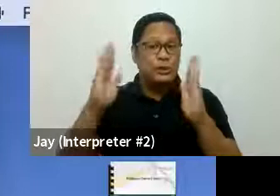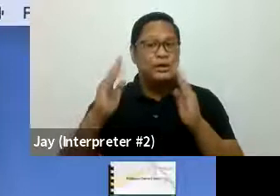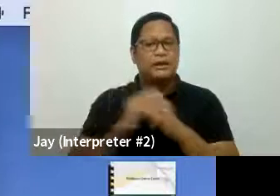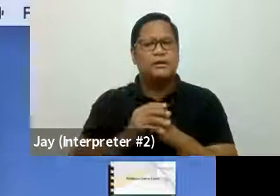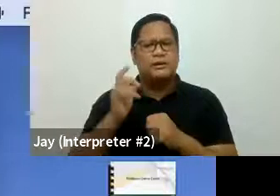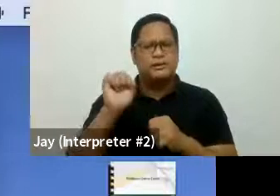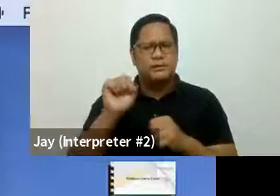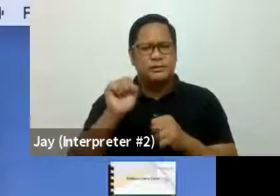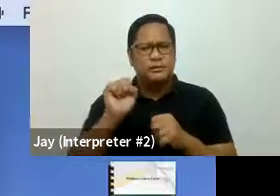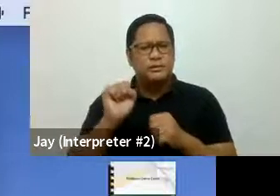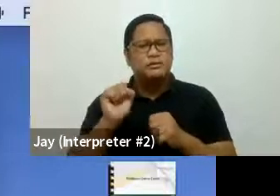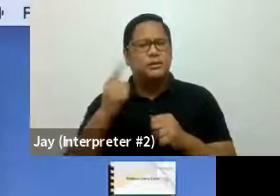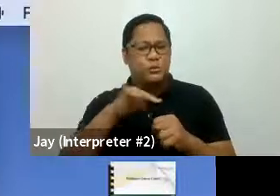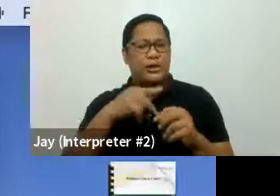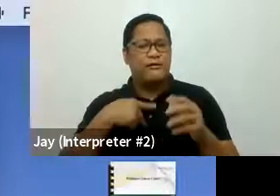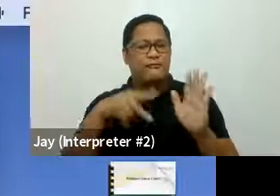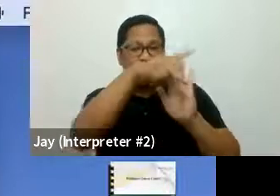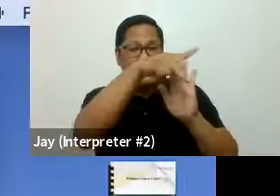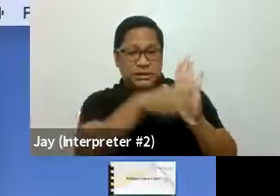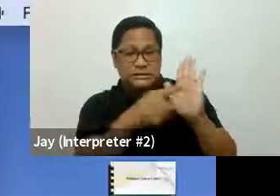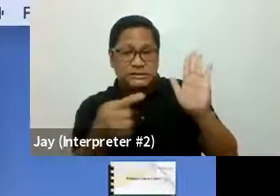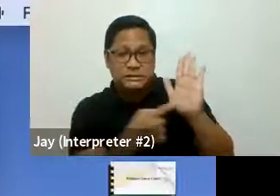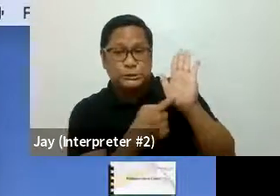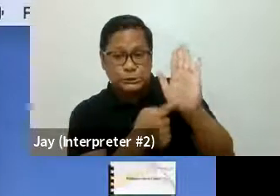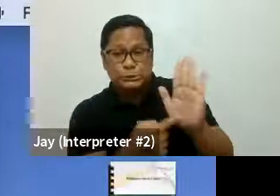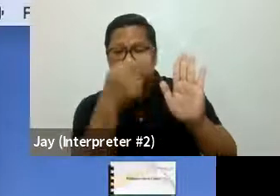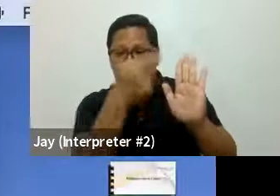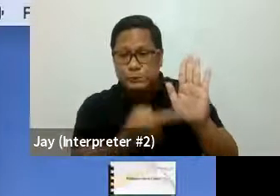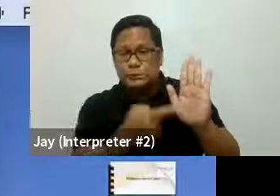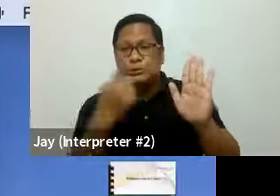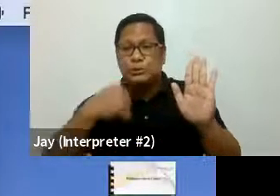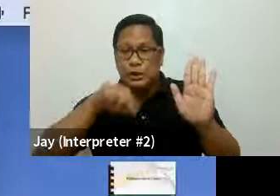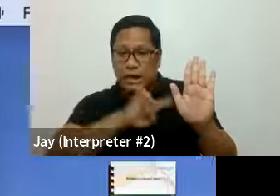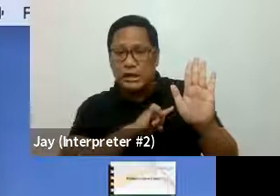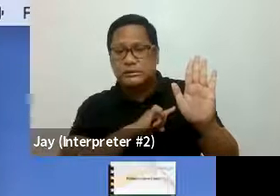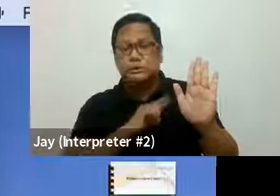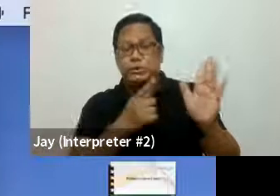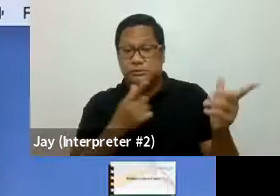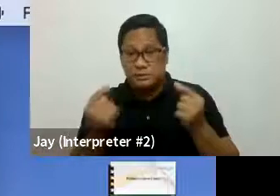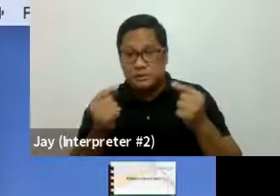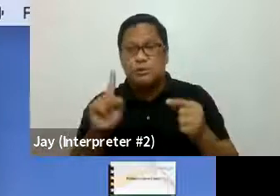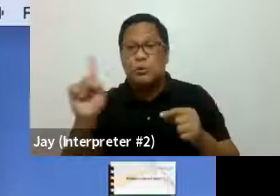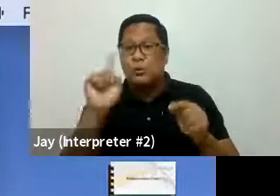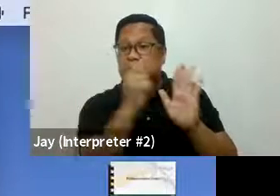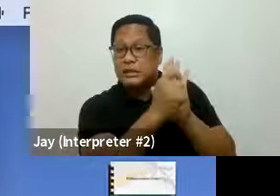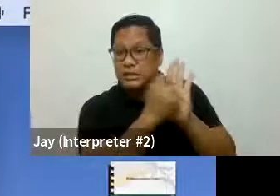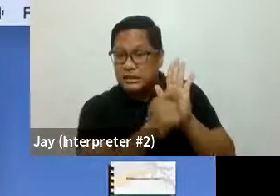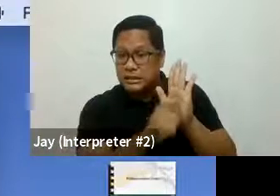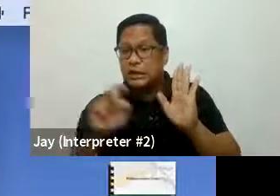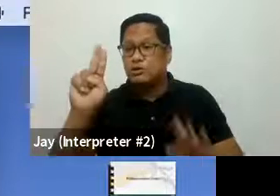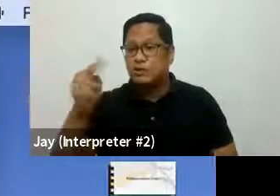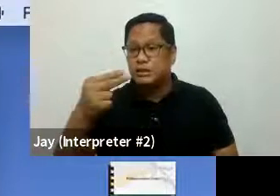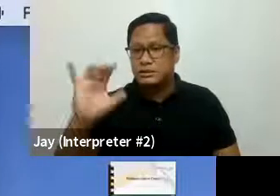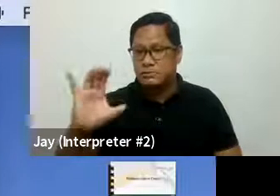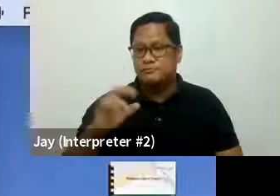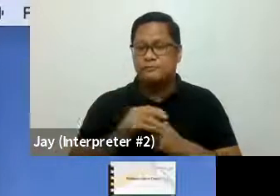actually coming out with the policies, foundational policies, in order for us to implement what is written in the UHC.